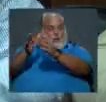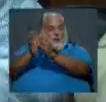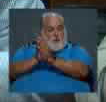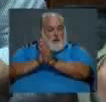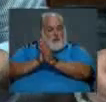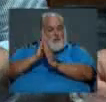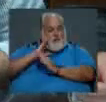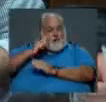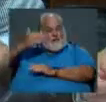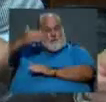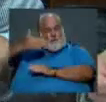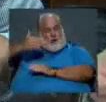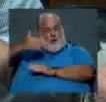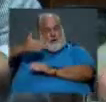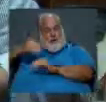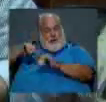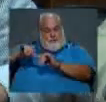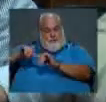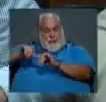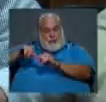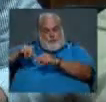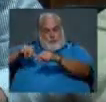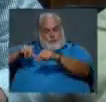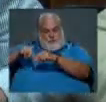front setback variance.